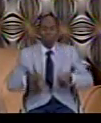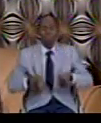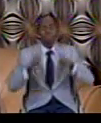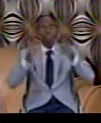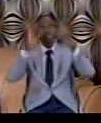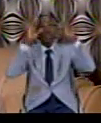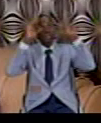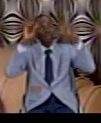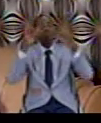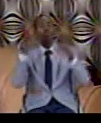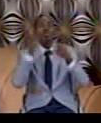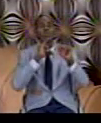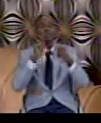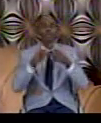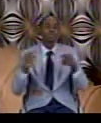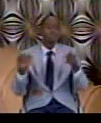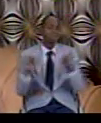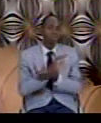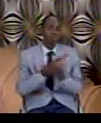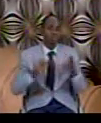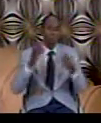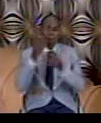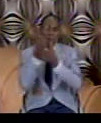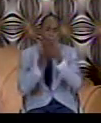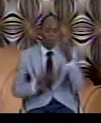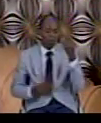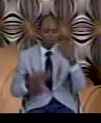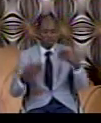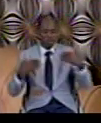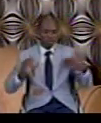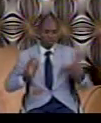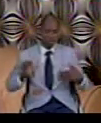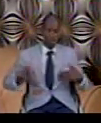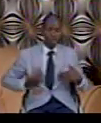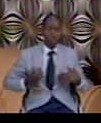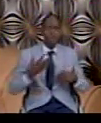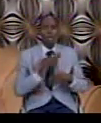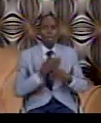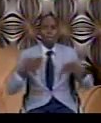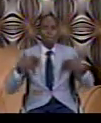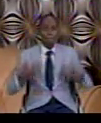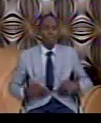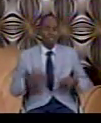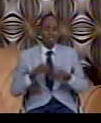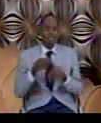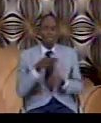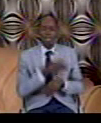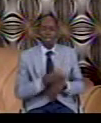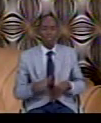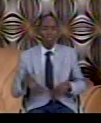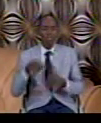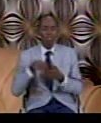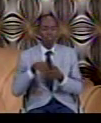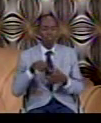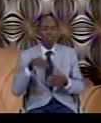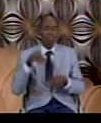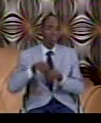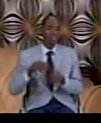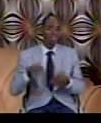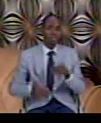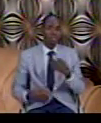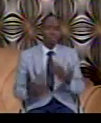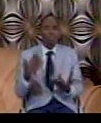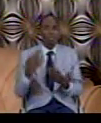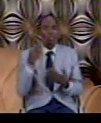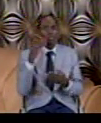destroy both soul and body in hell. You fear the Lord. Number two, the